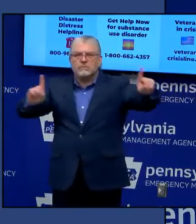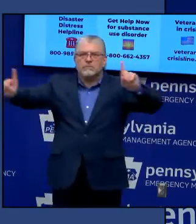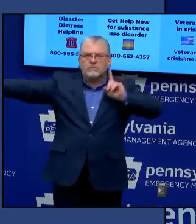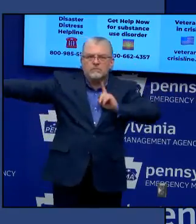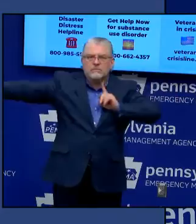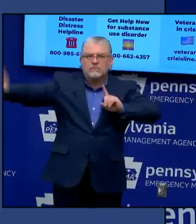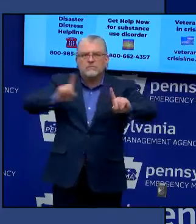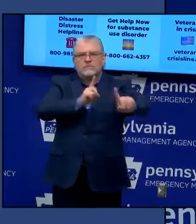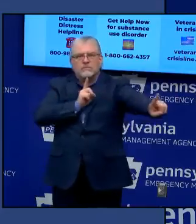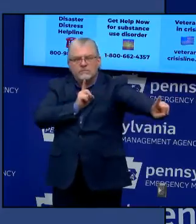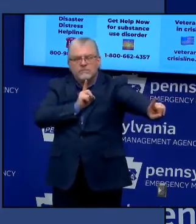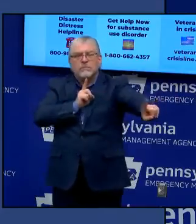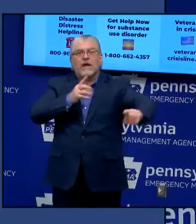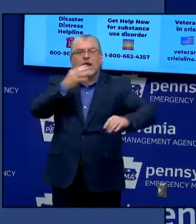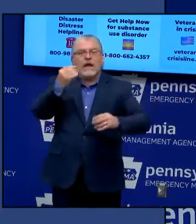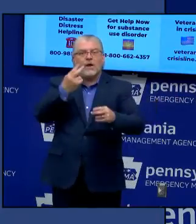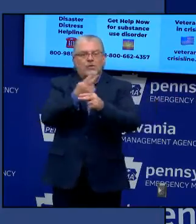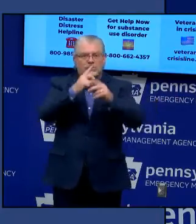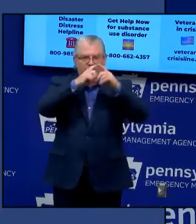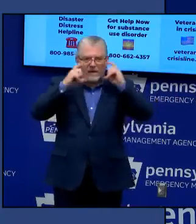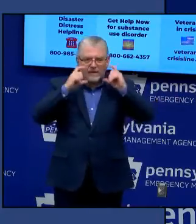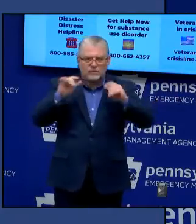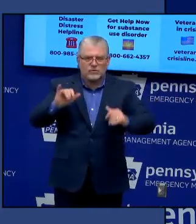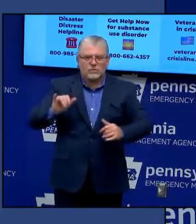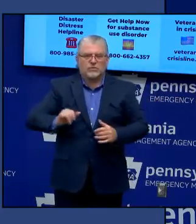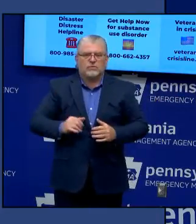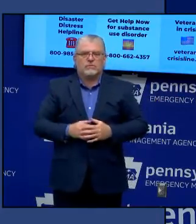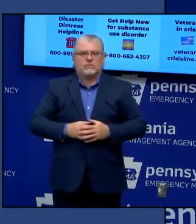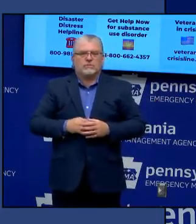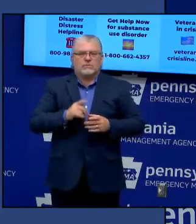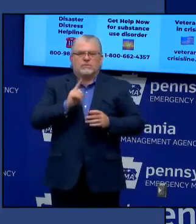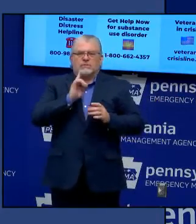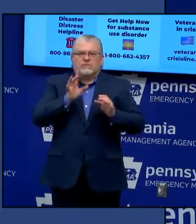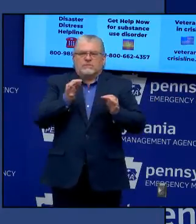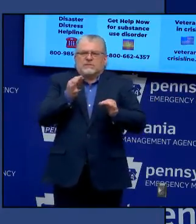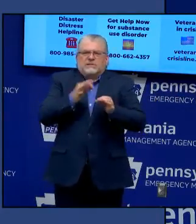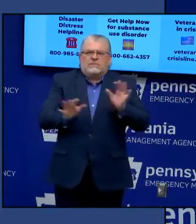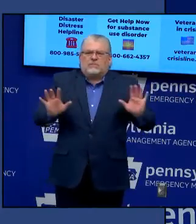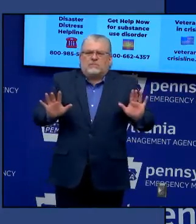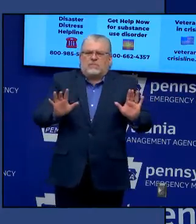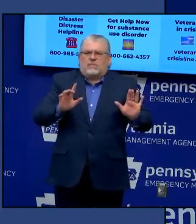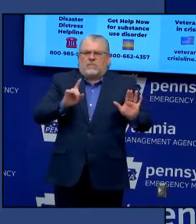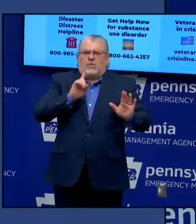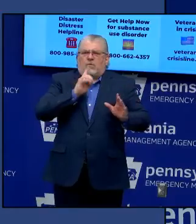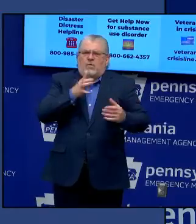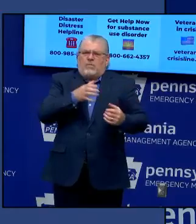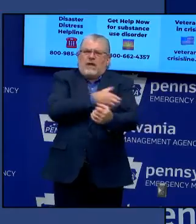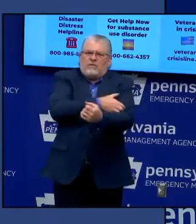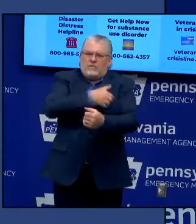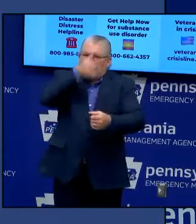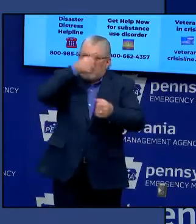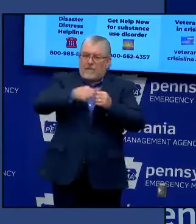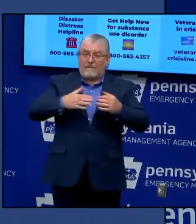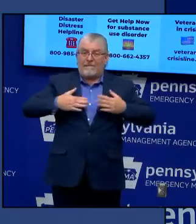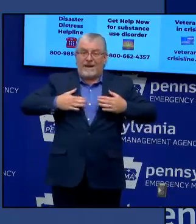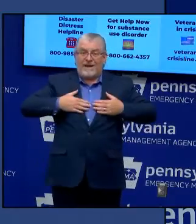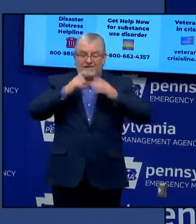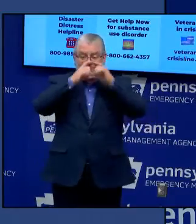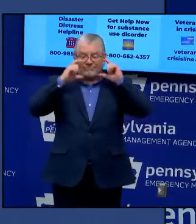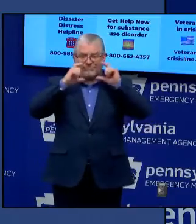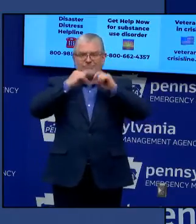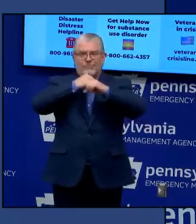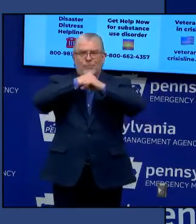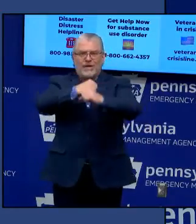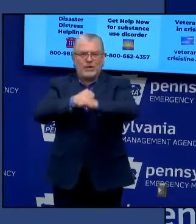simple but very powerful way of protecting the community. Remember, my mask protects you, your mask protects me.